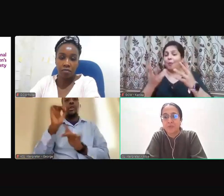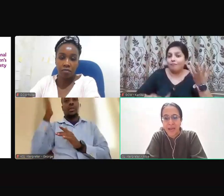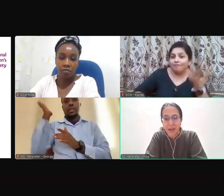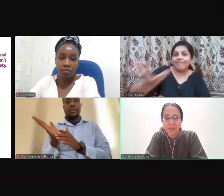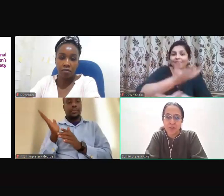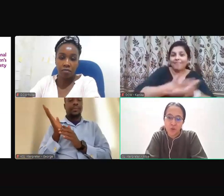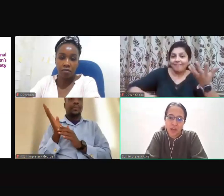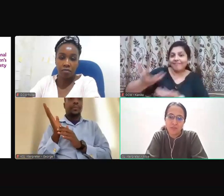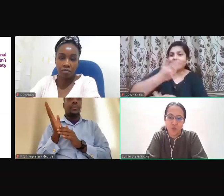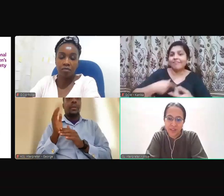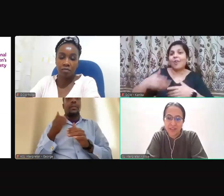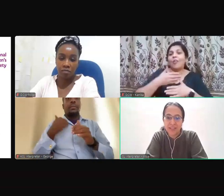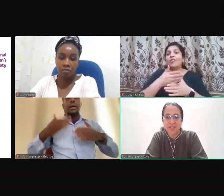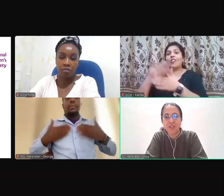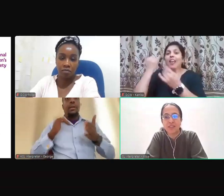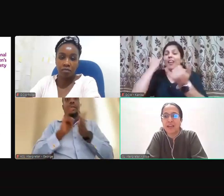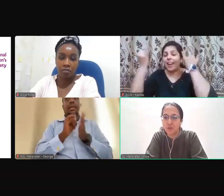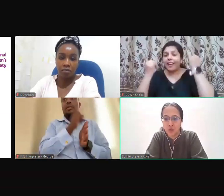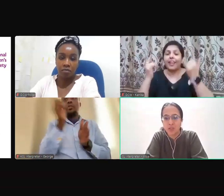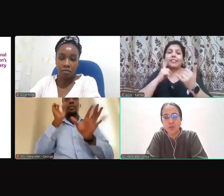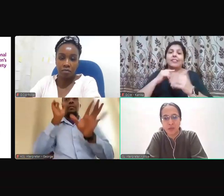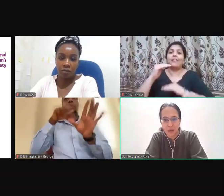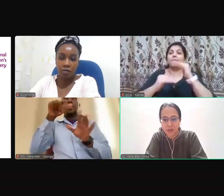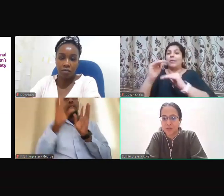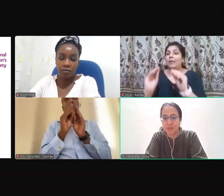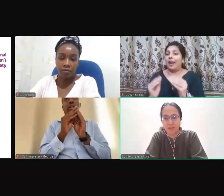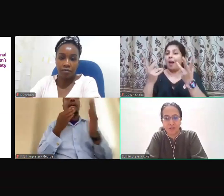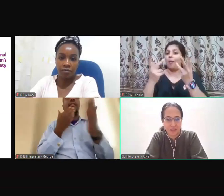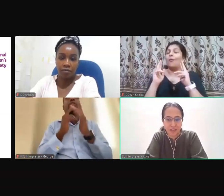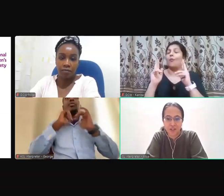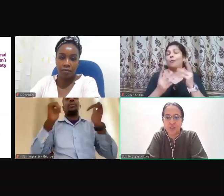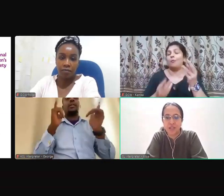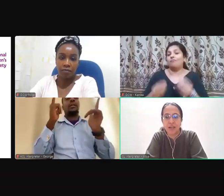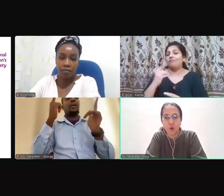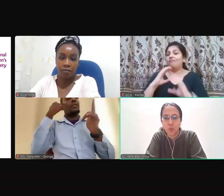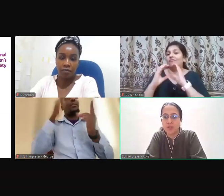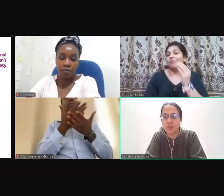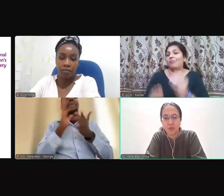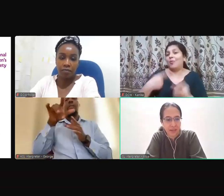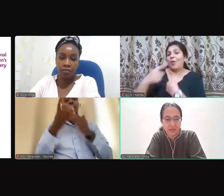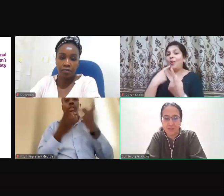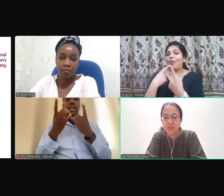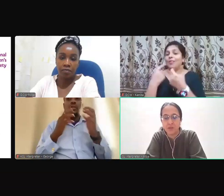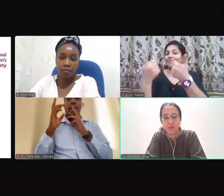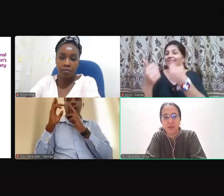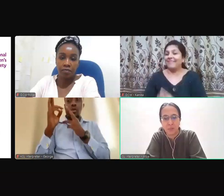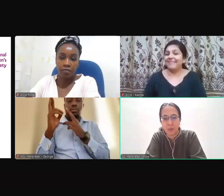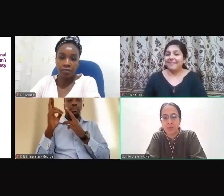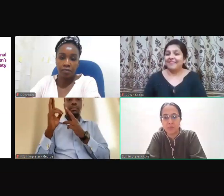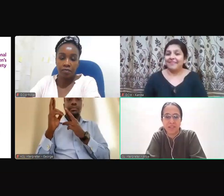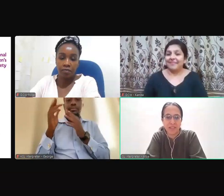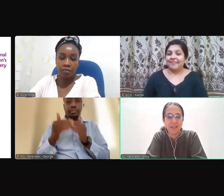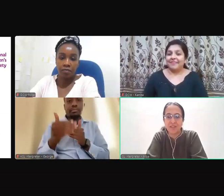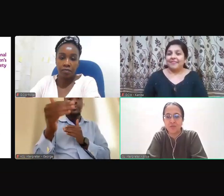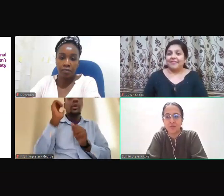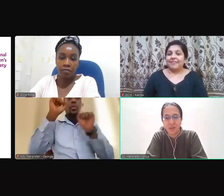So I'm very happy that you all have joined the session, and thank you so much for being part of this discussion. And I hope that together we could come up